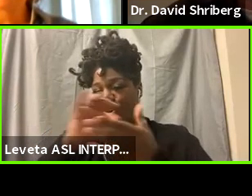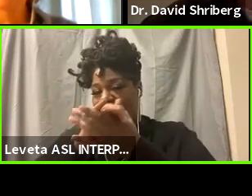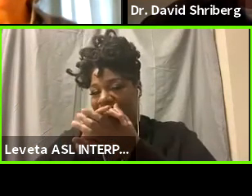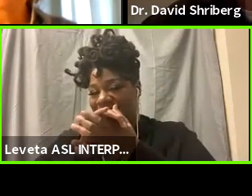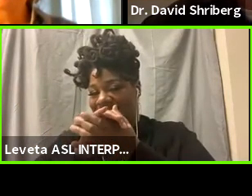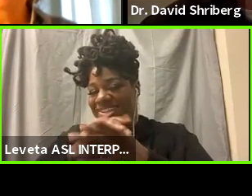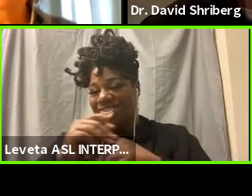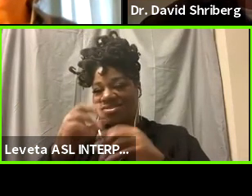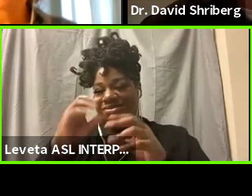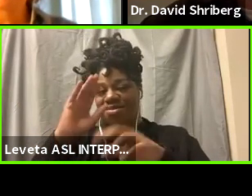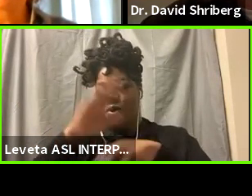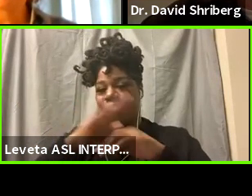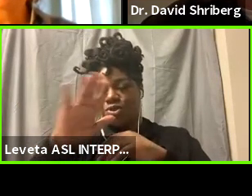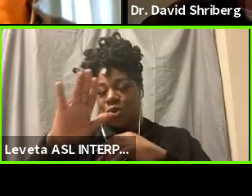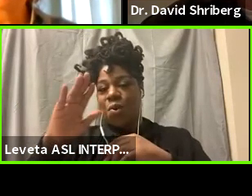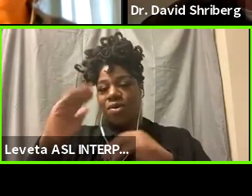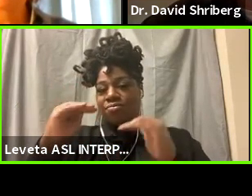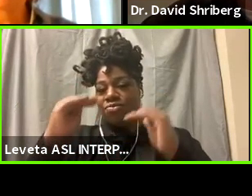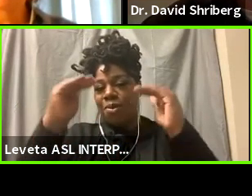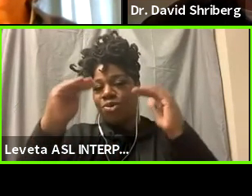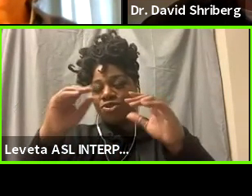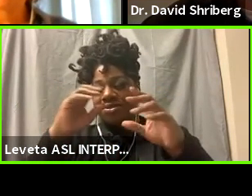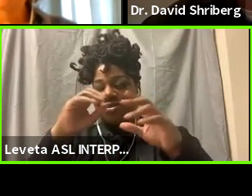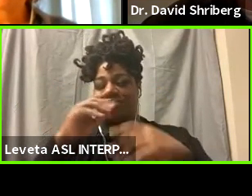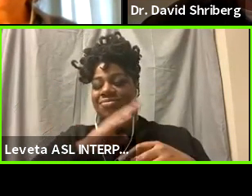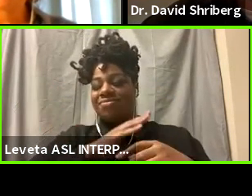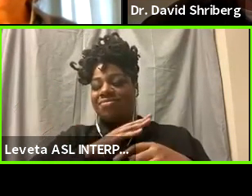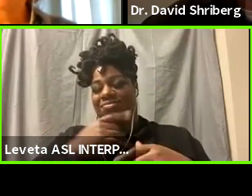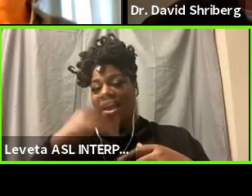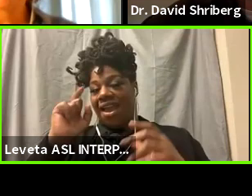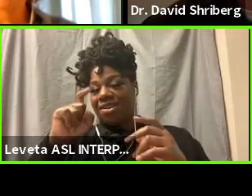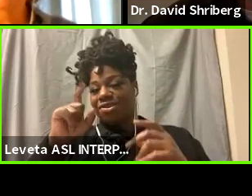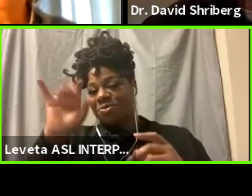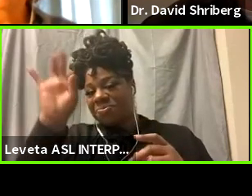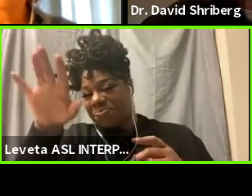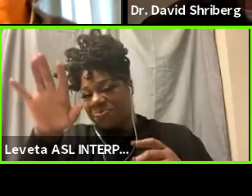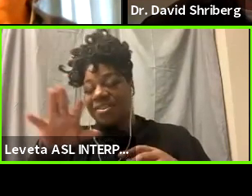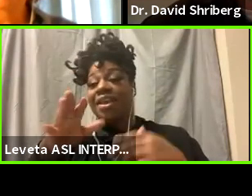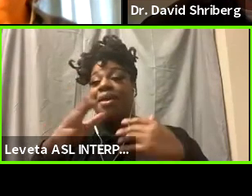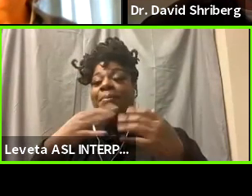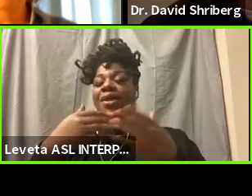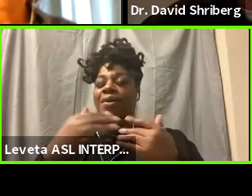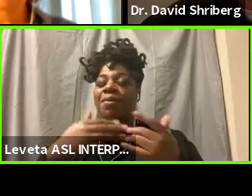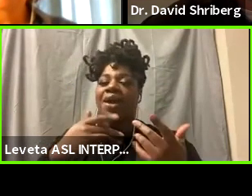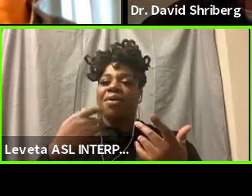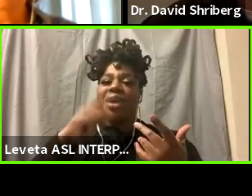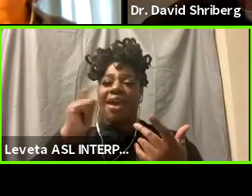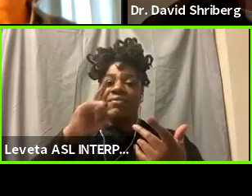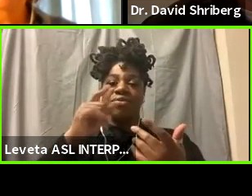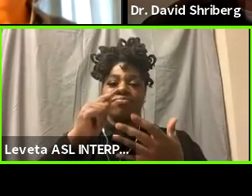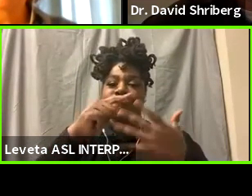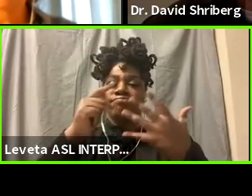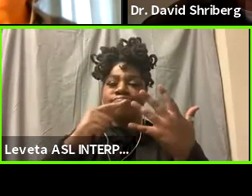But as we're going through this, we have to keep these things in mind, so.